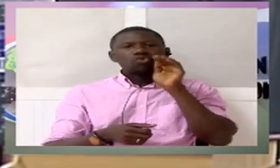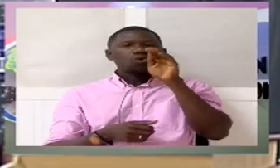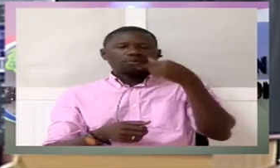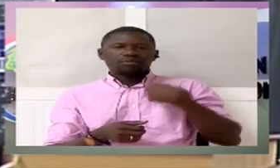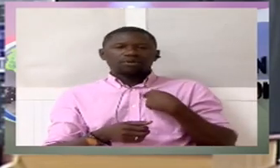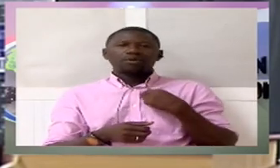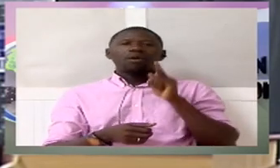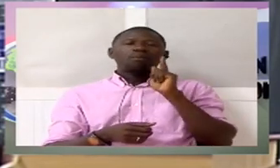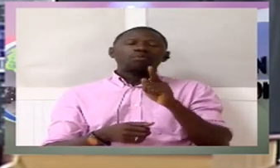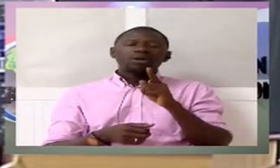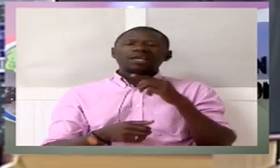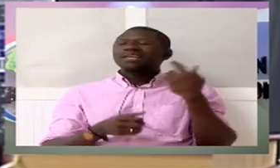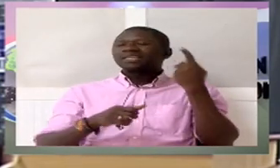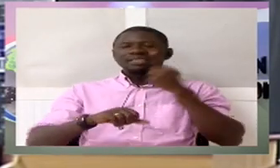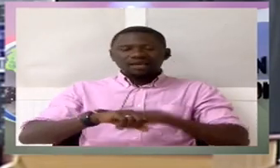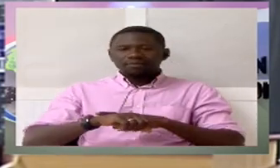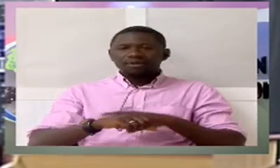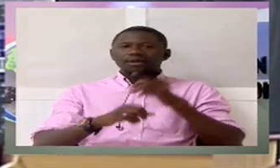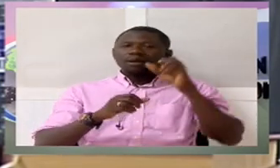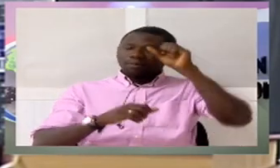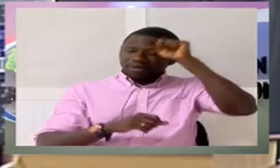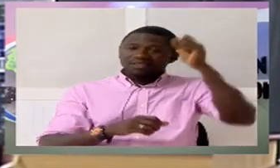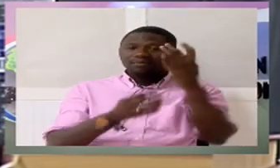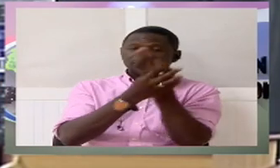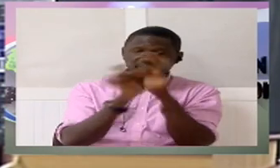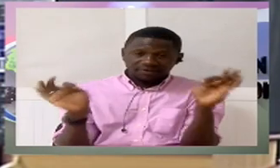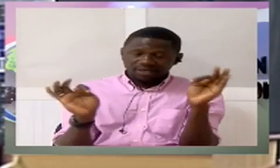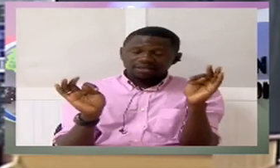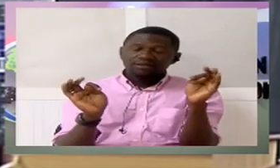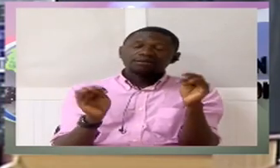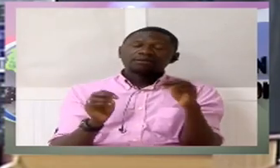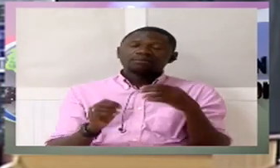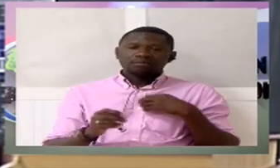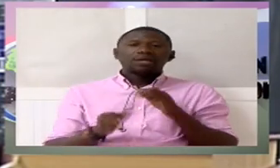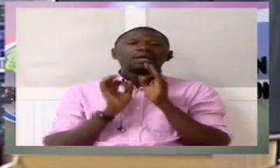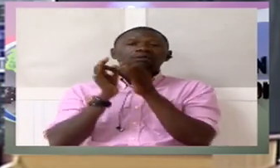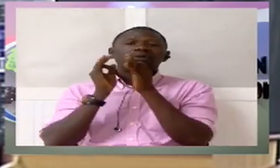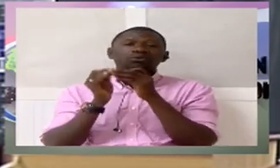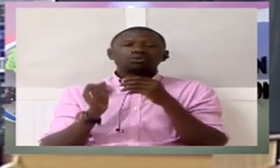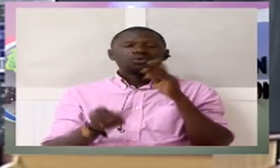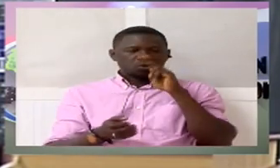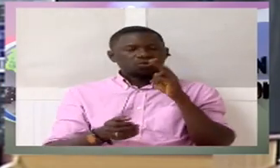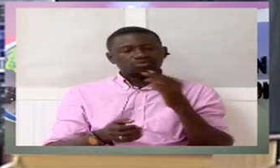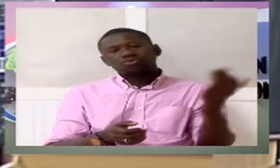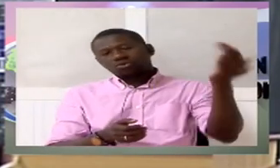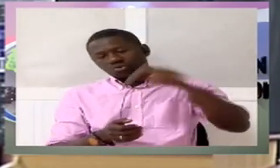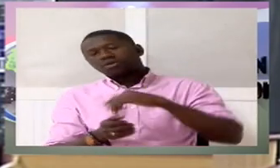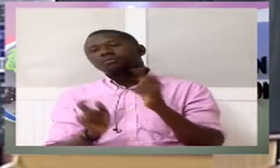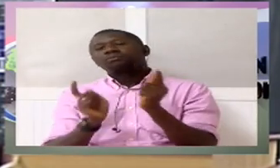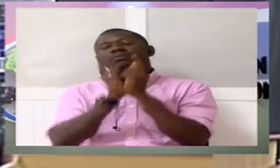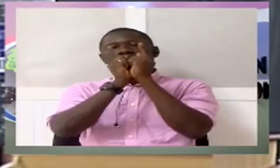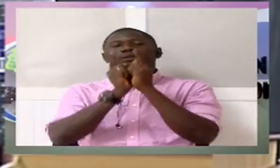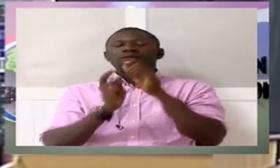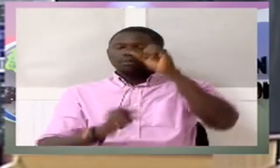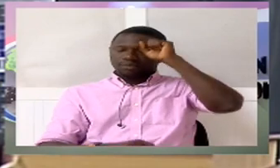any president free to what I mean? But any time that the president is free, I will tell you so that you could come